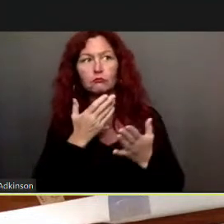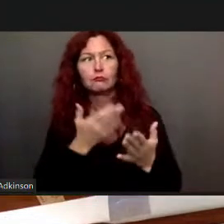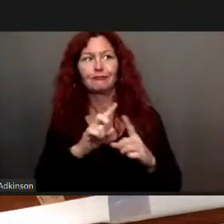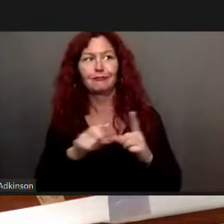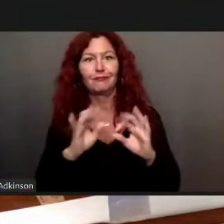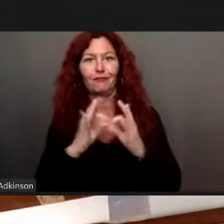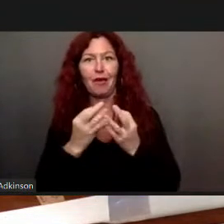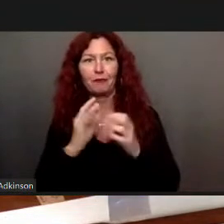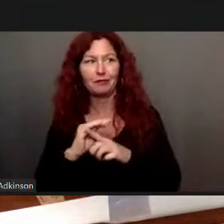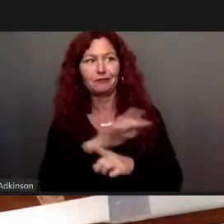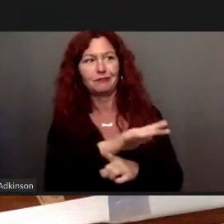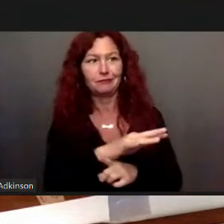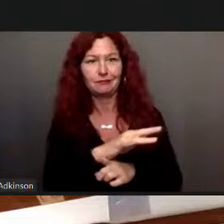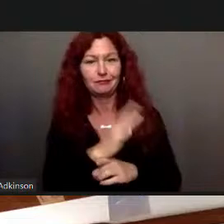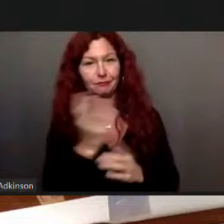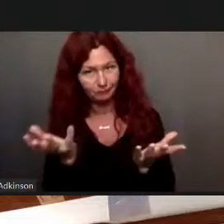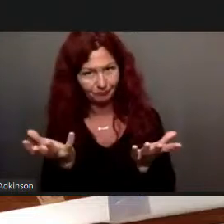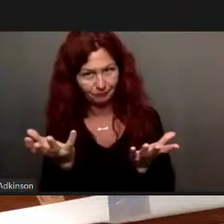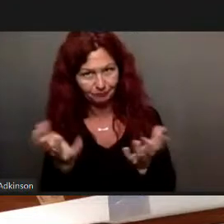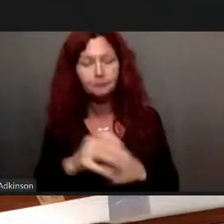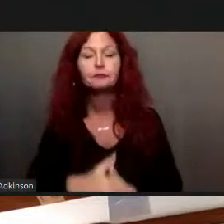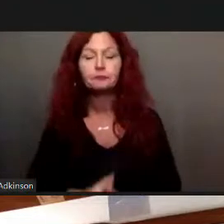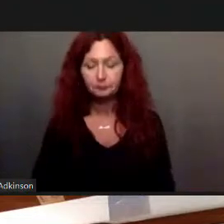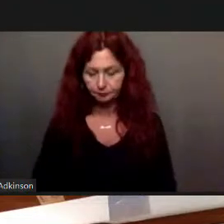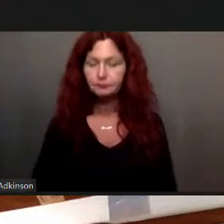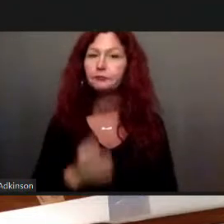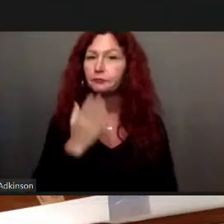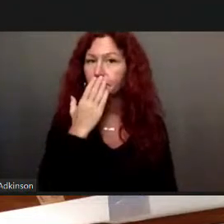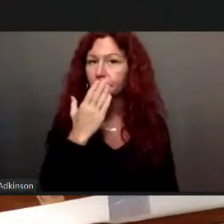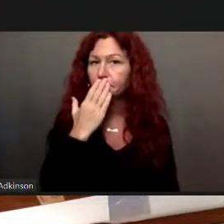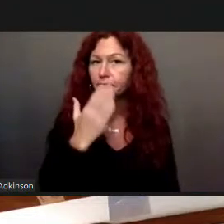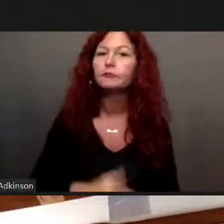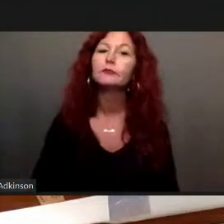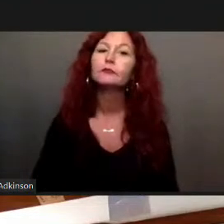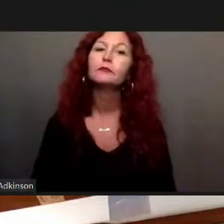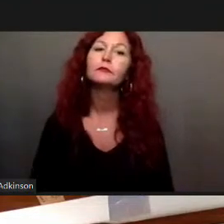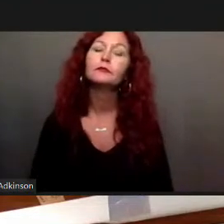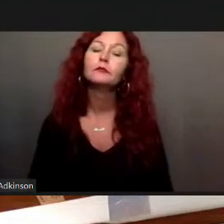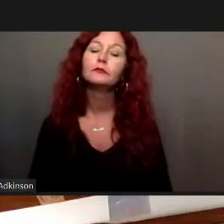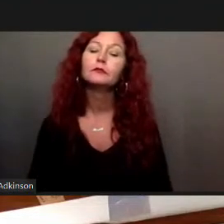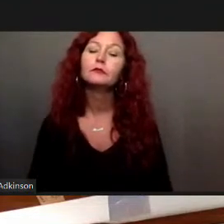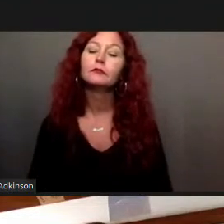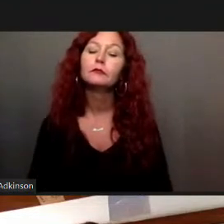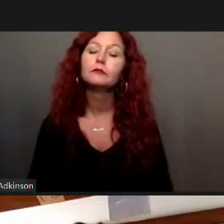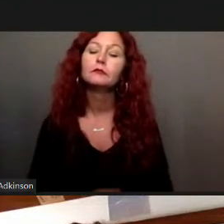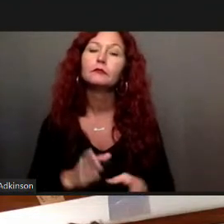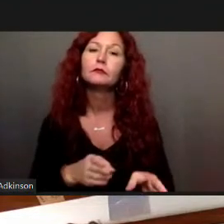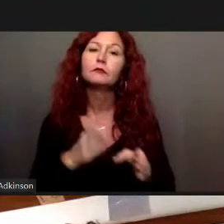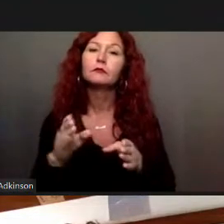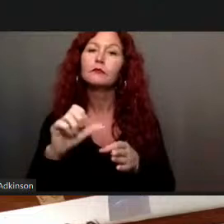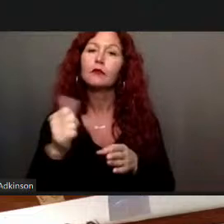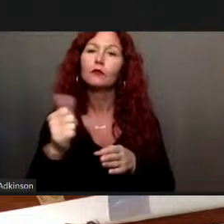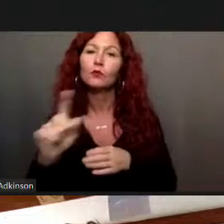Thank you so much. Now we have a question from Philippe Enol Bouteau with the Haitian Times. Philippe?